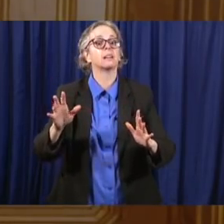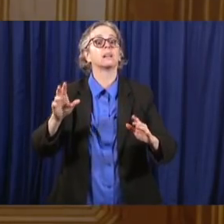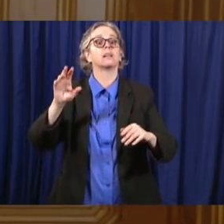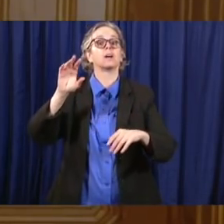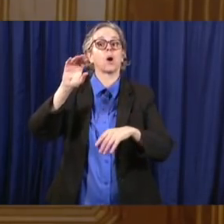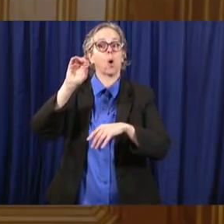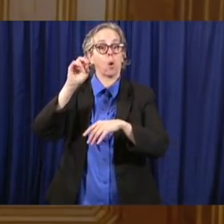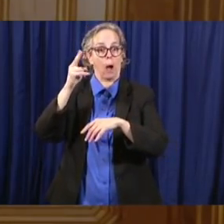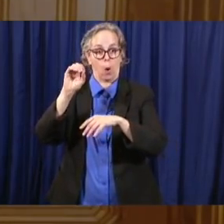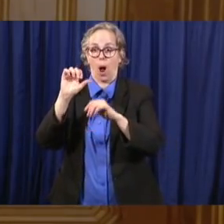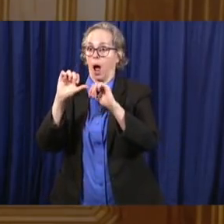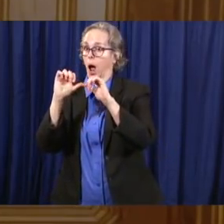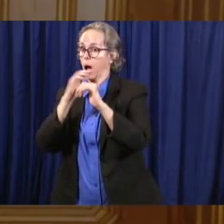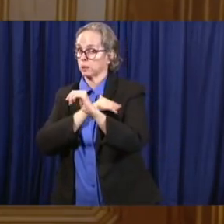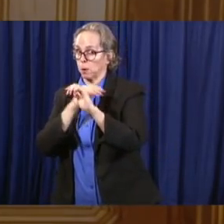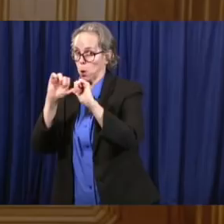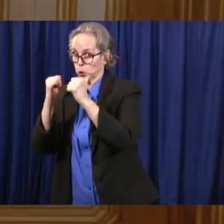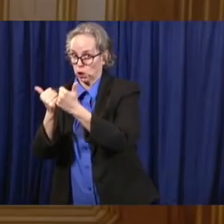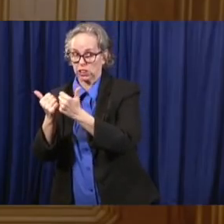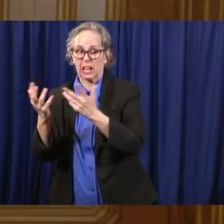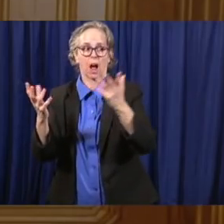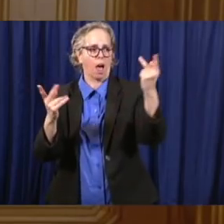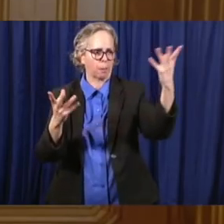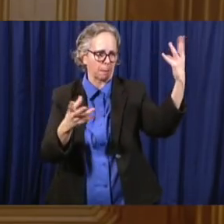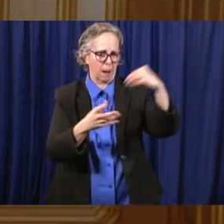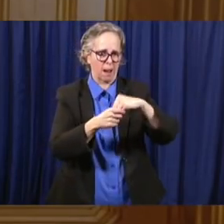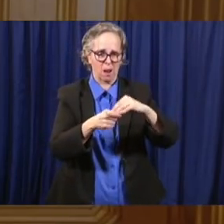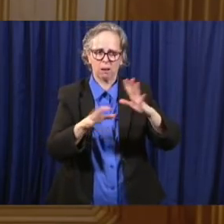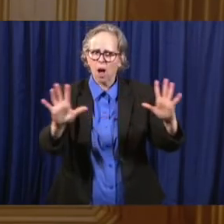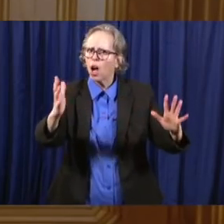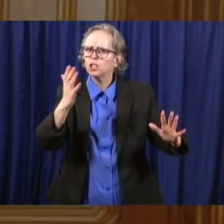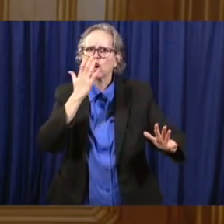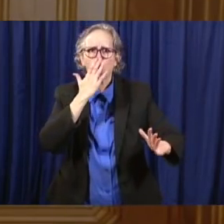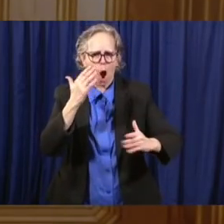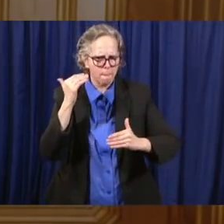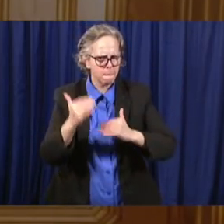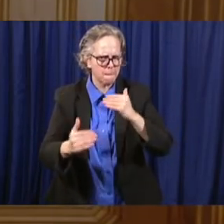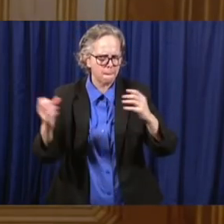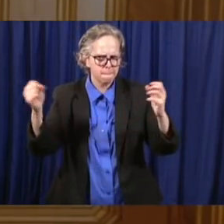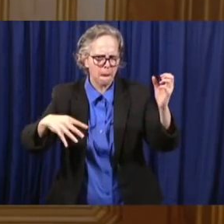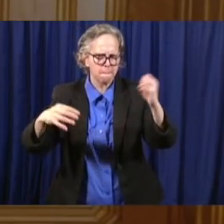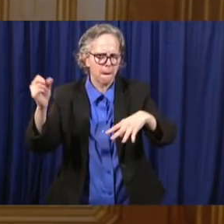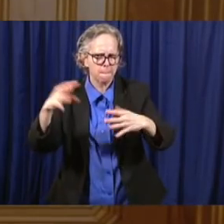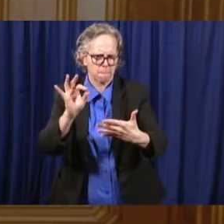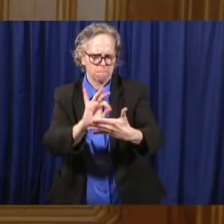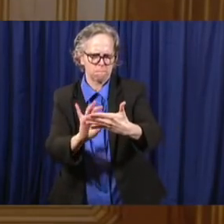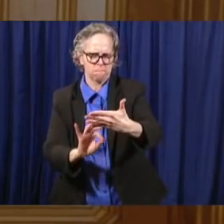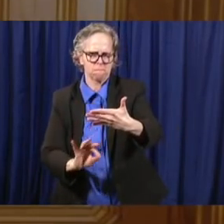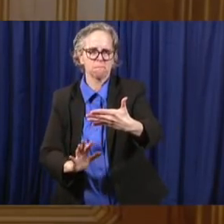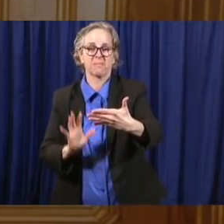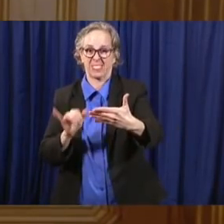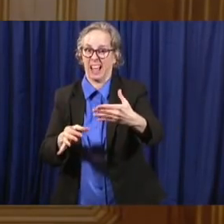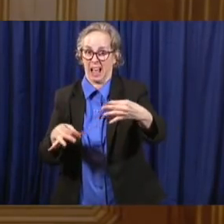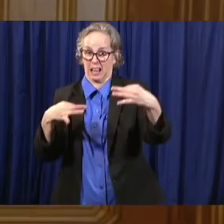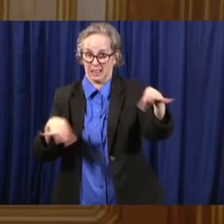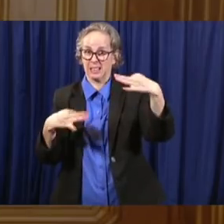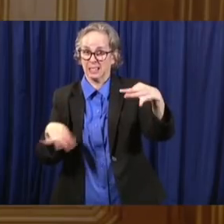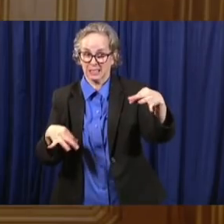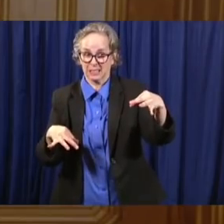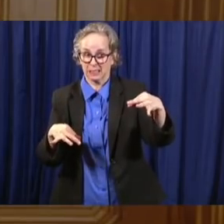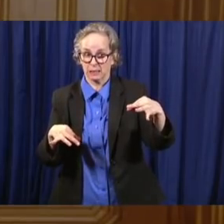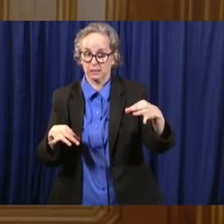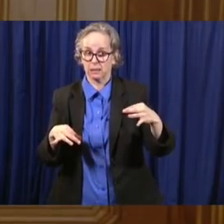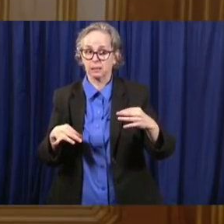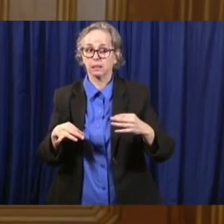Association is a good process. People will have the opportunity, should have the